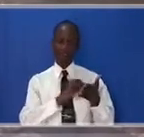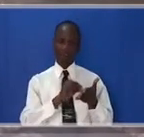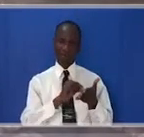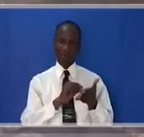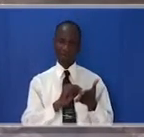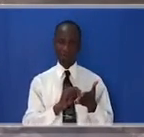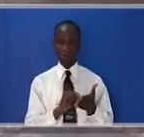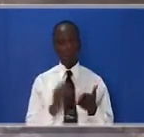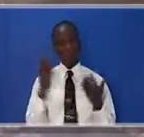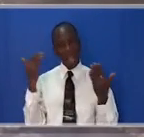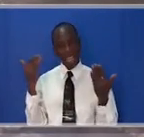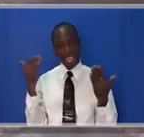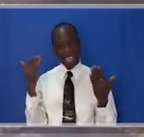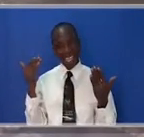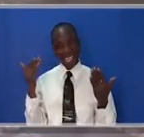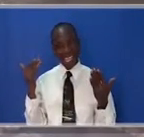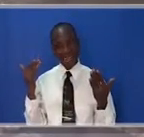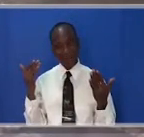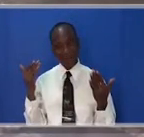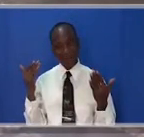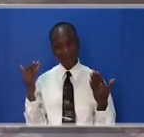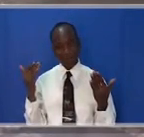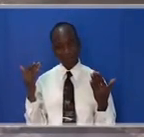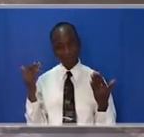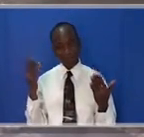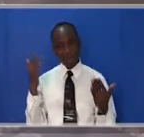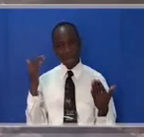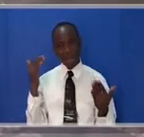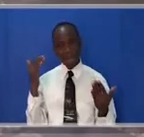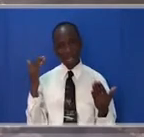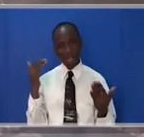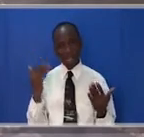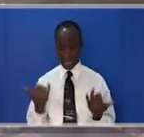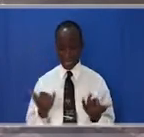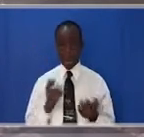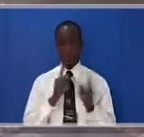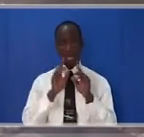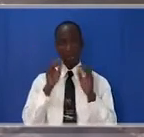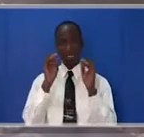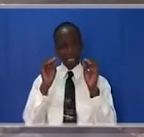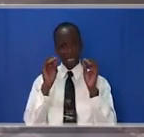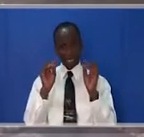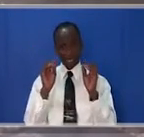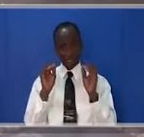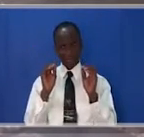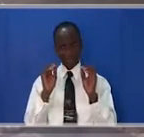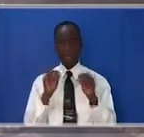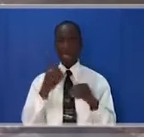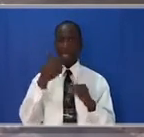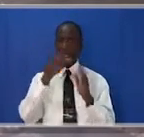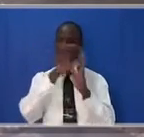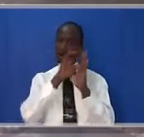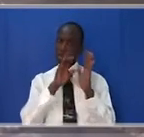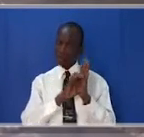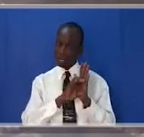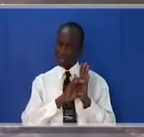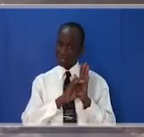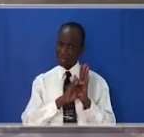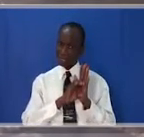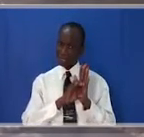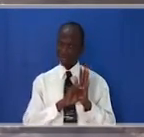se wo nkyere kyere mu as far as doctrine is concerned. Mranse mudu no emu baako